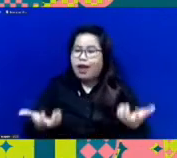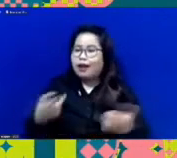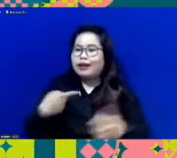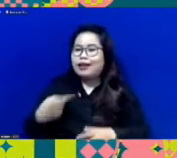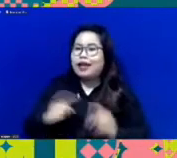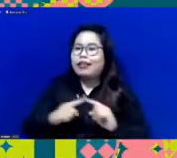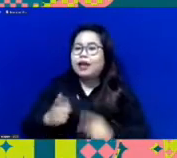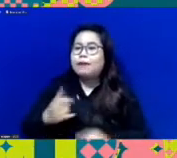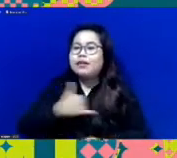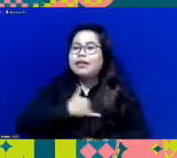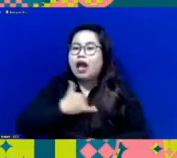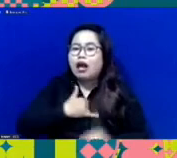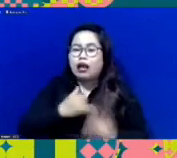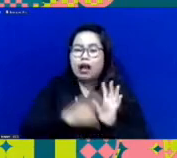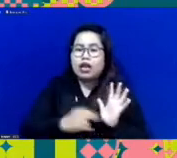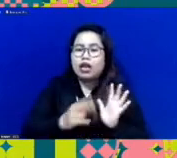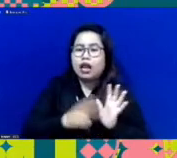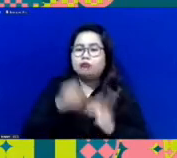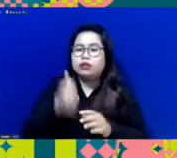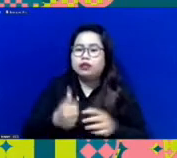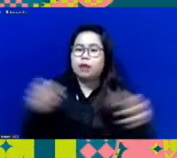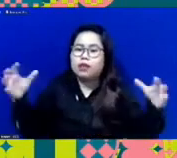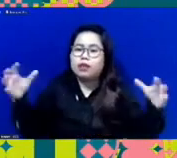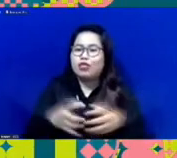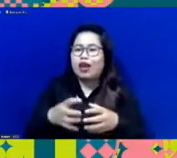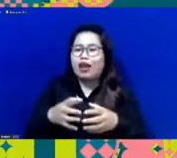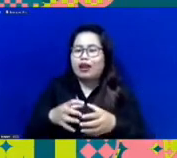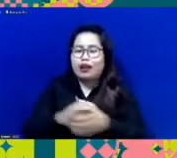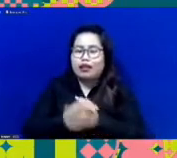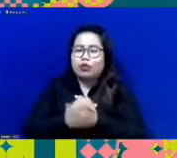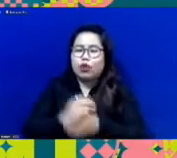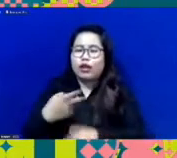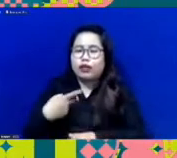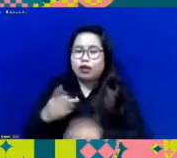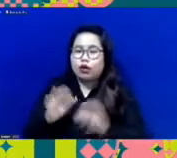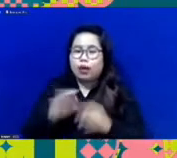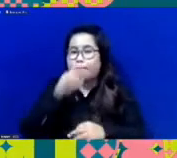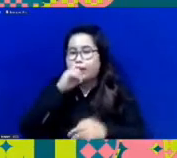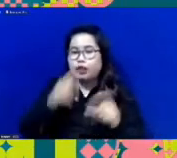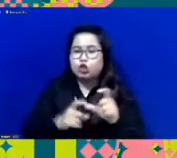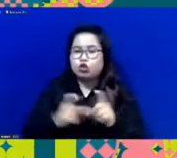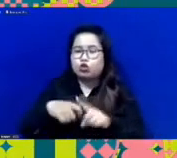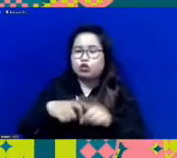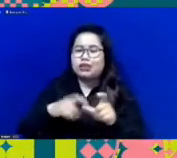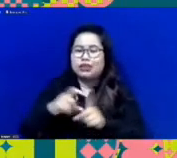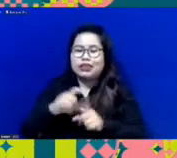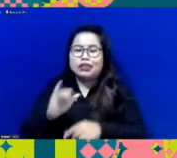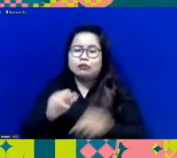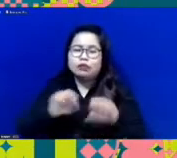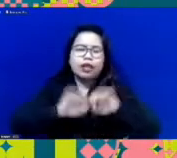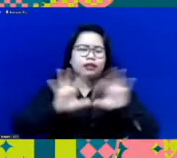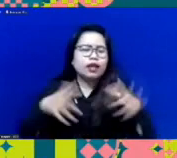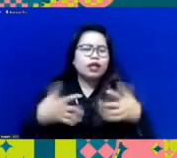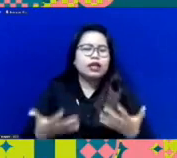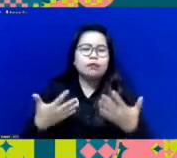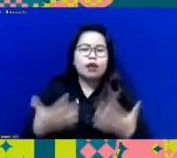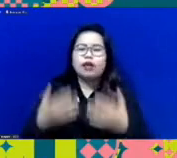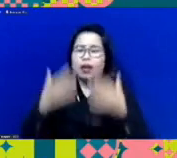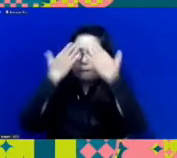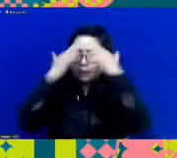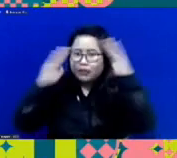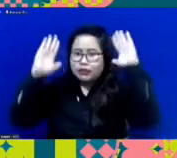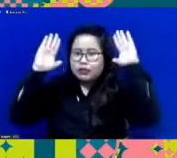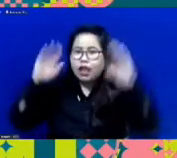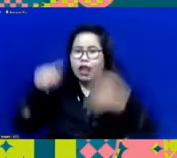us how you see Pancilla really operating? How can it really become the fabric of our society across